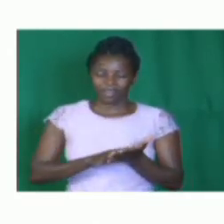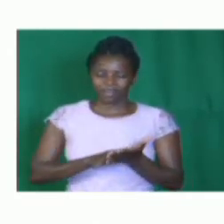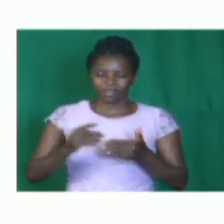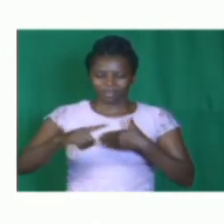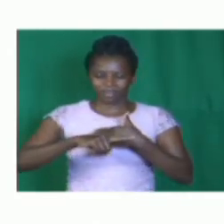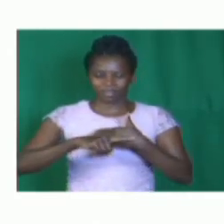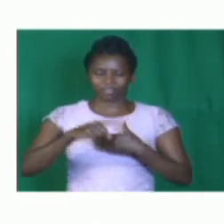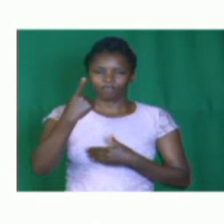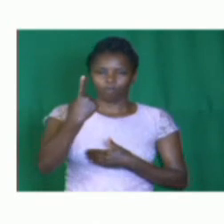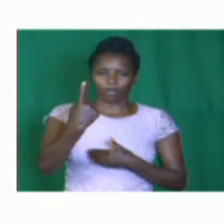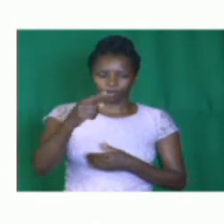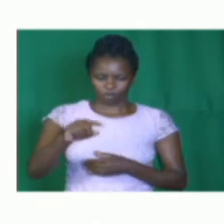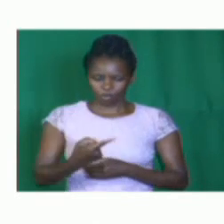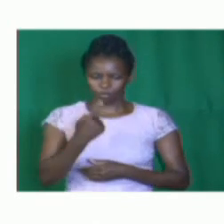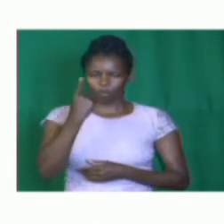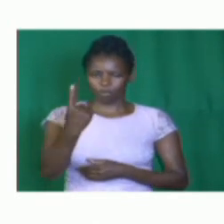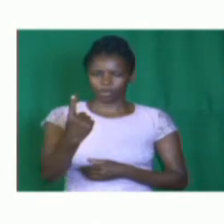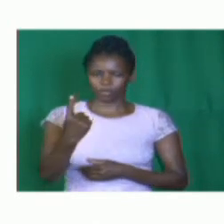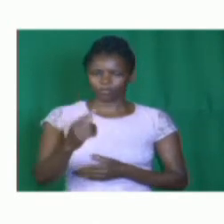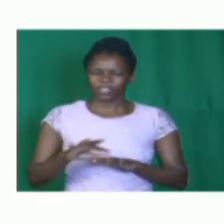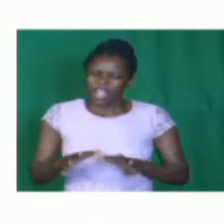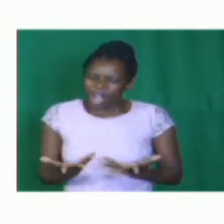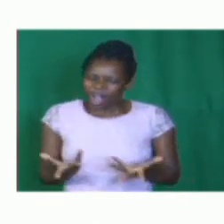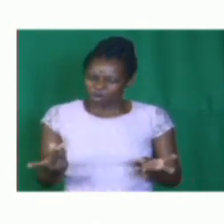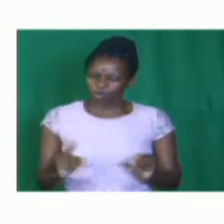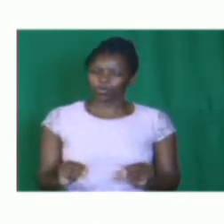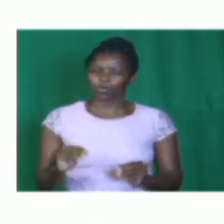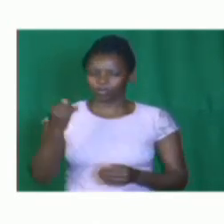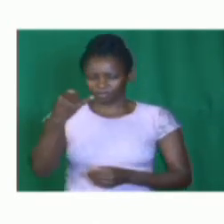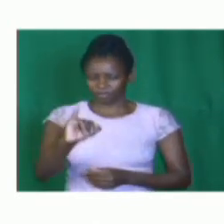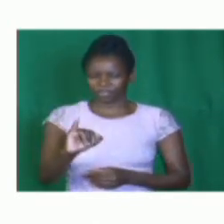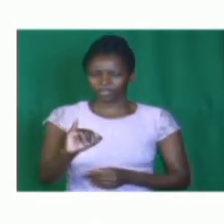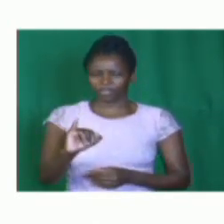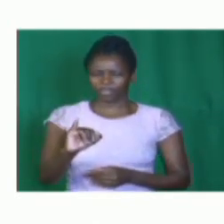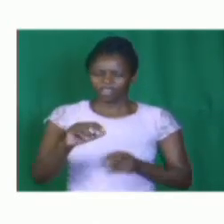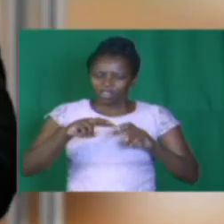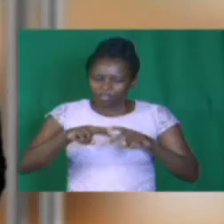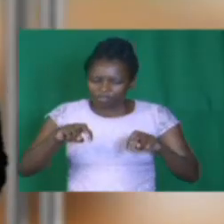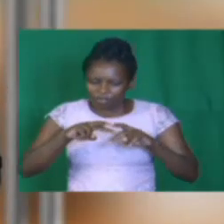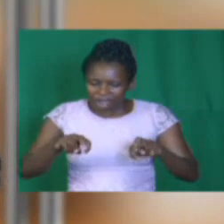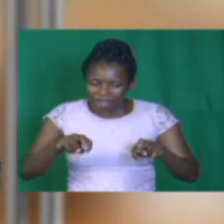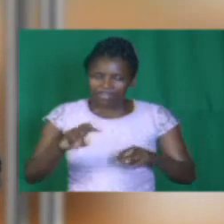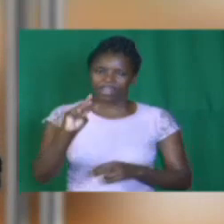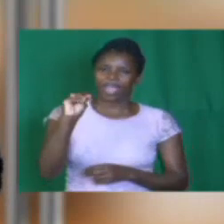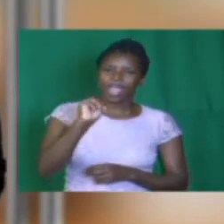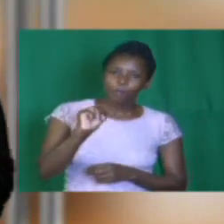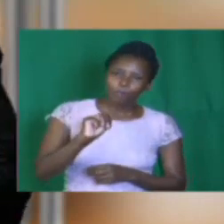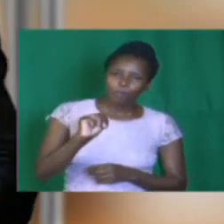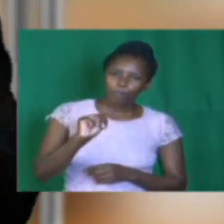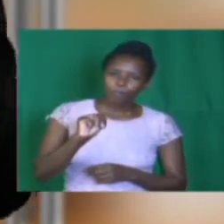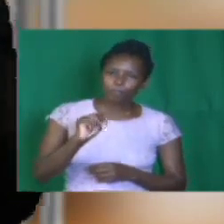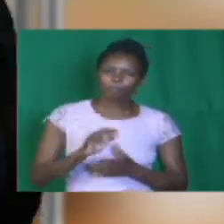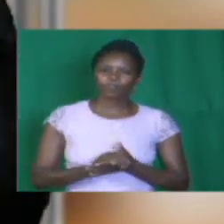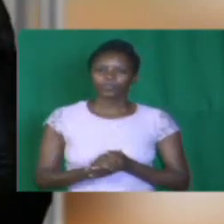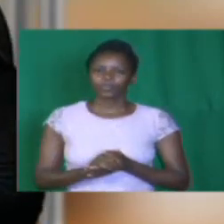-1, 1. So how do we do that? First, we have to find m,